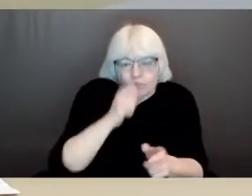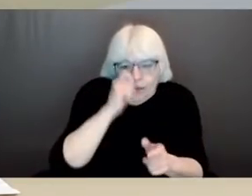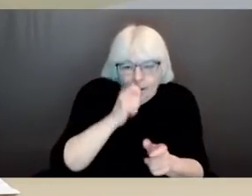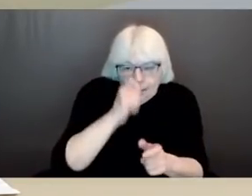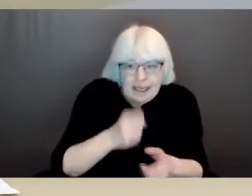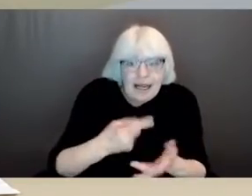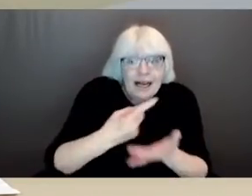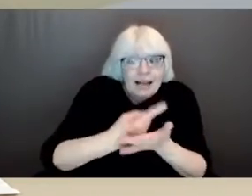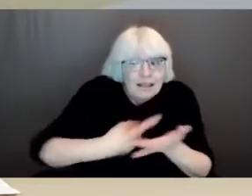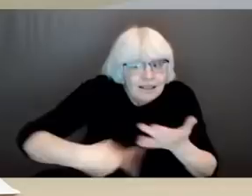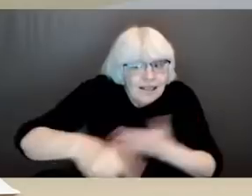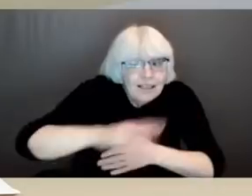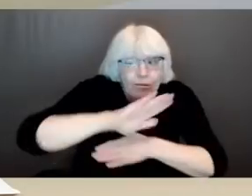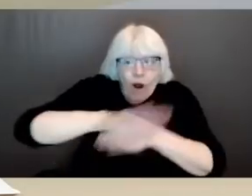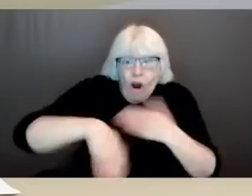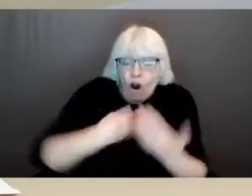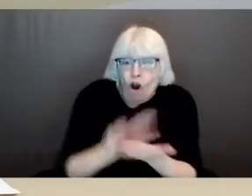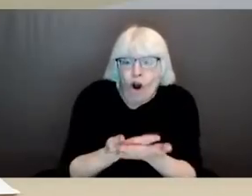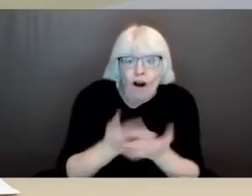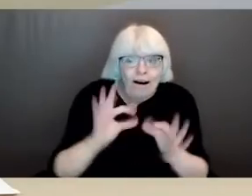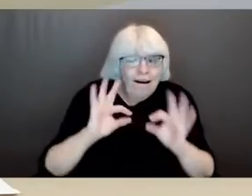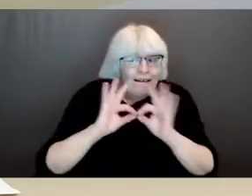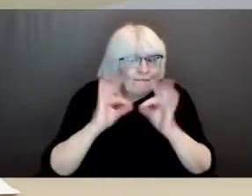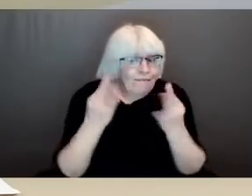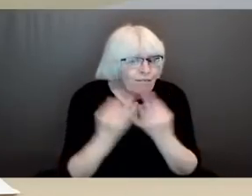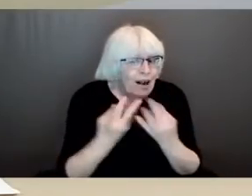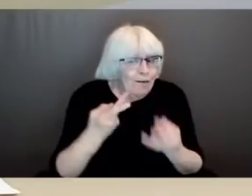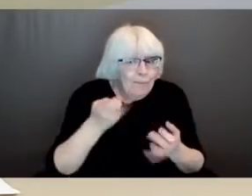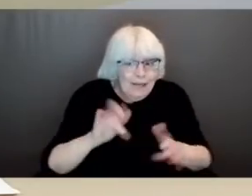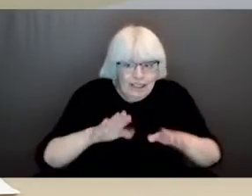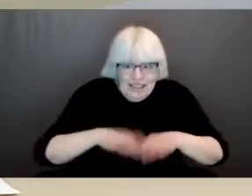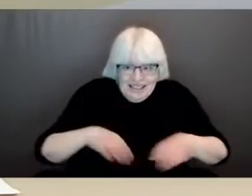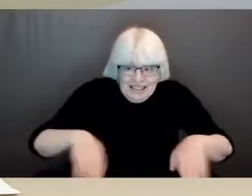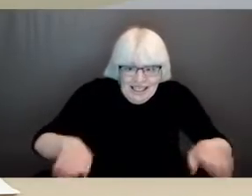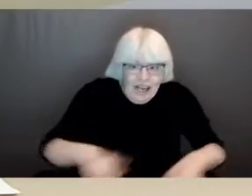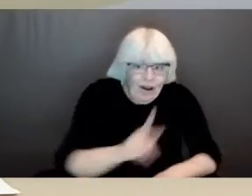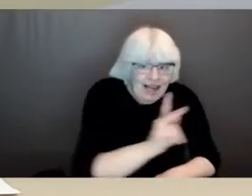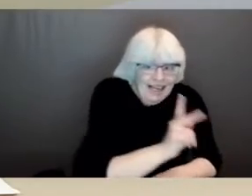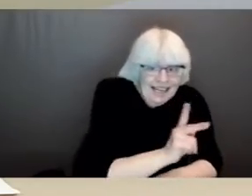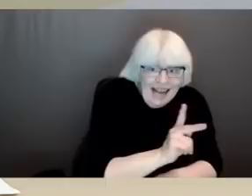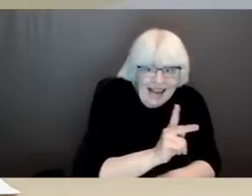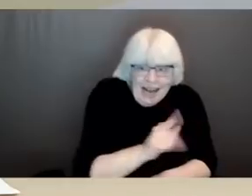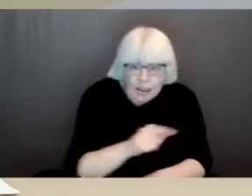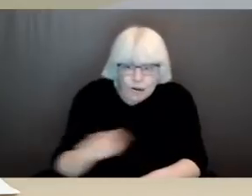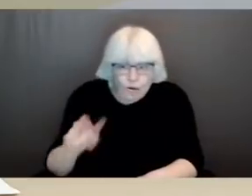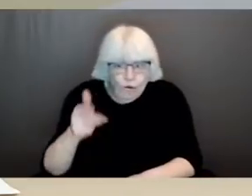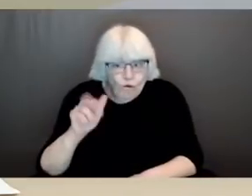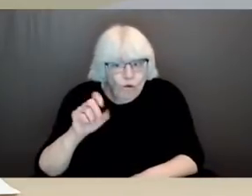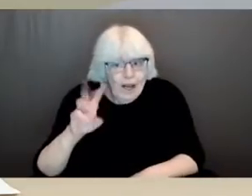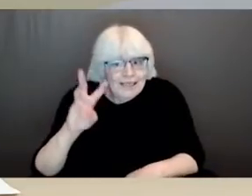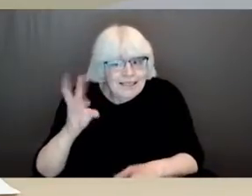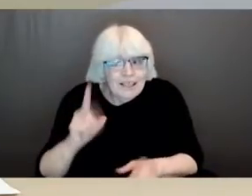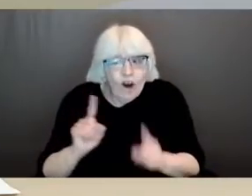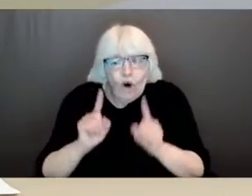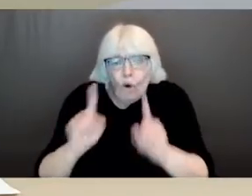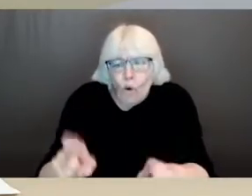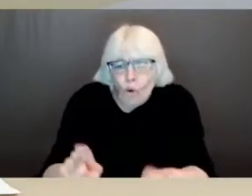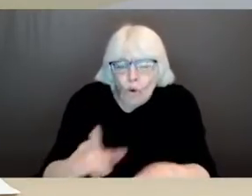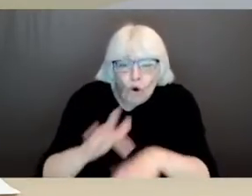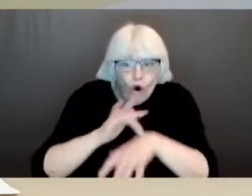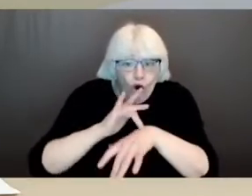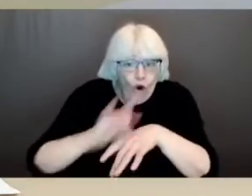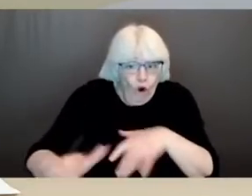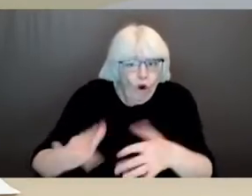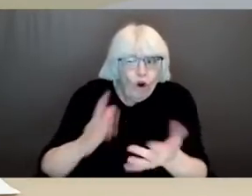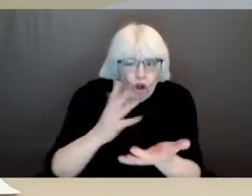in grades K to 6 and children in licensed early learning childcare centers will have access to rapid antigen tests to be used